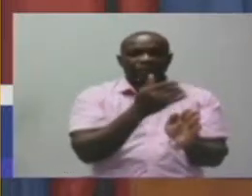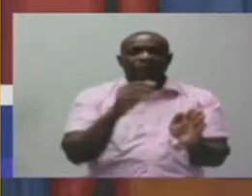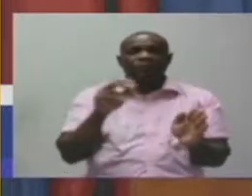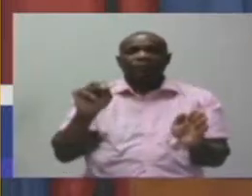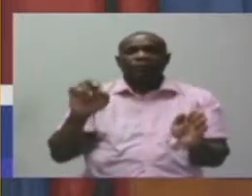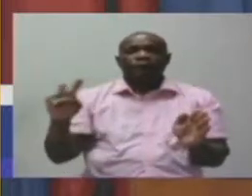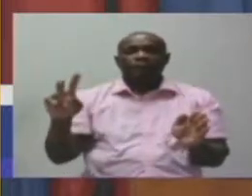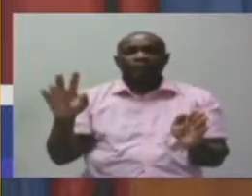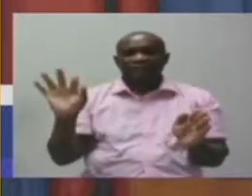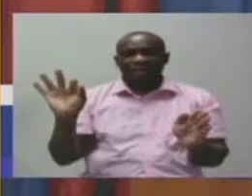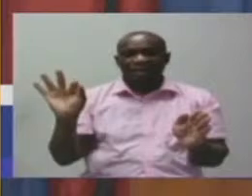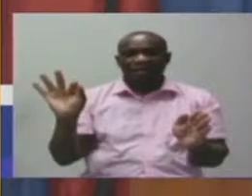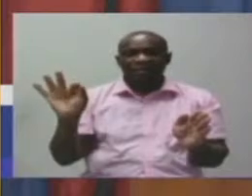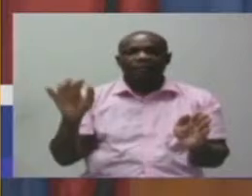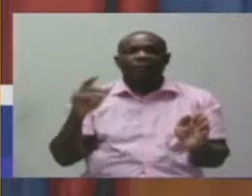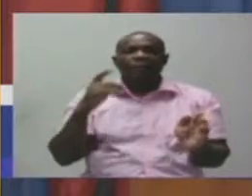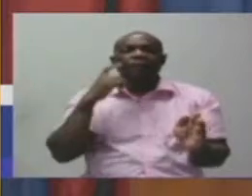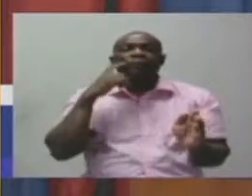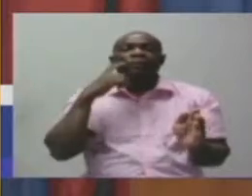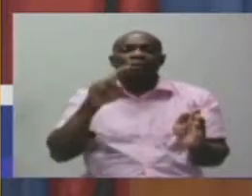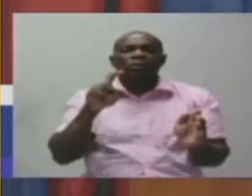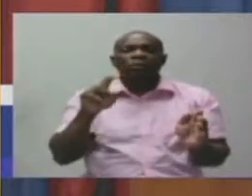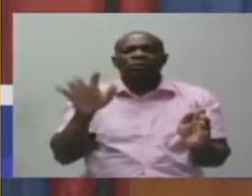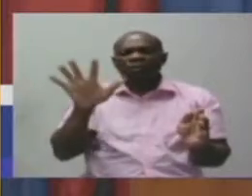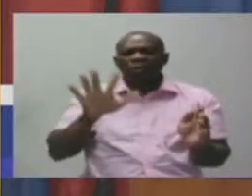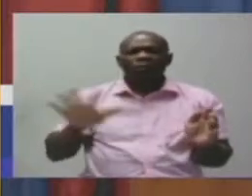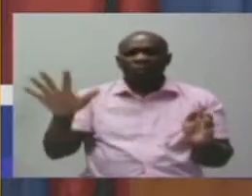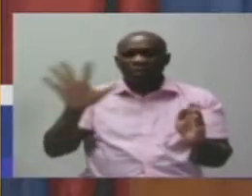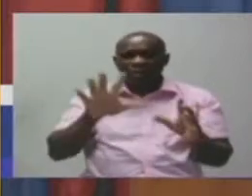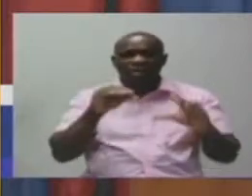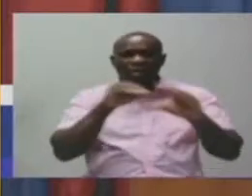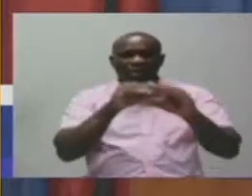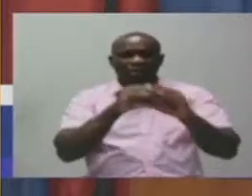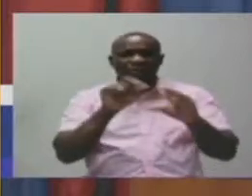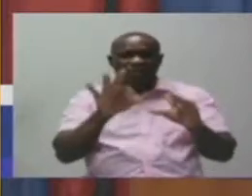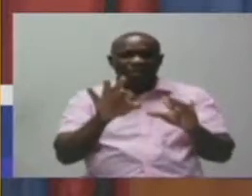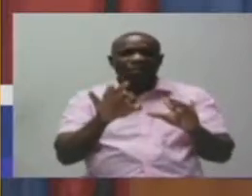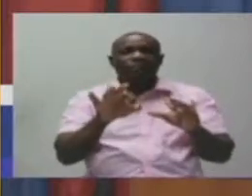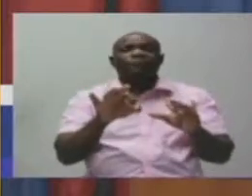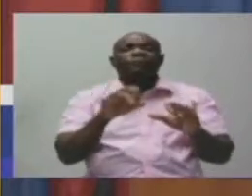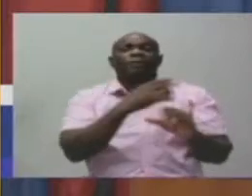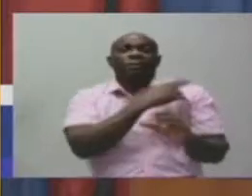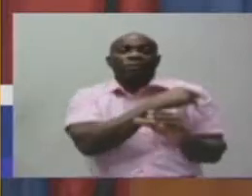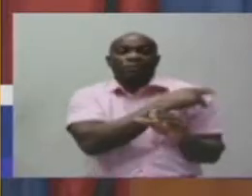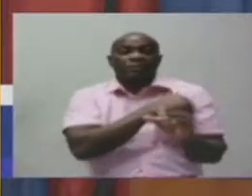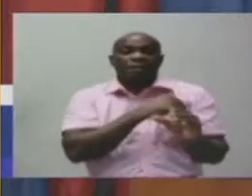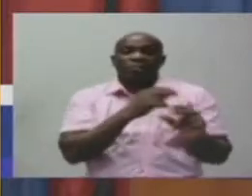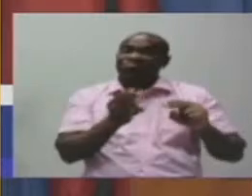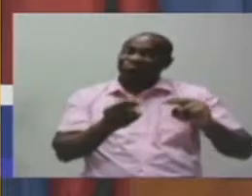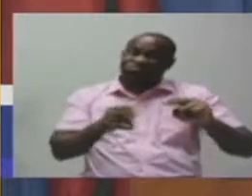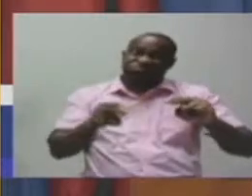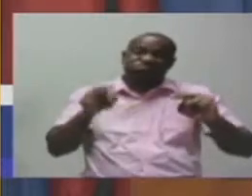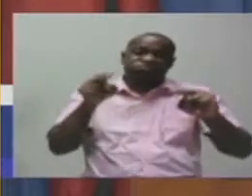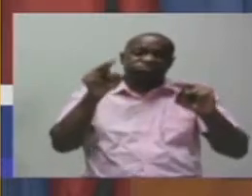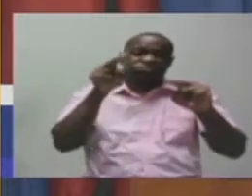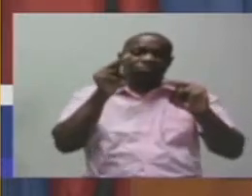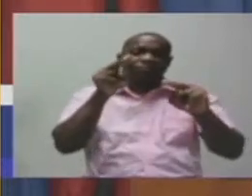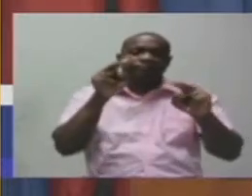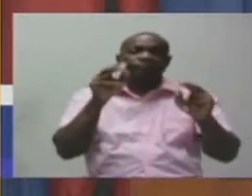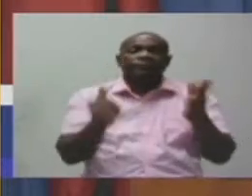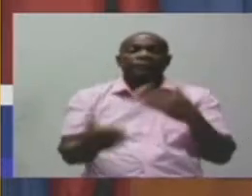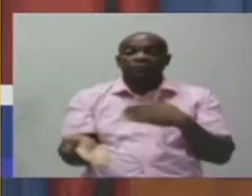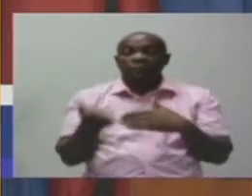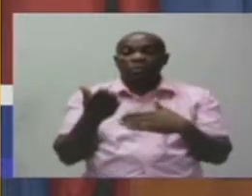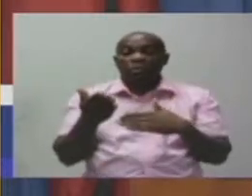occupancy level, and that is the overall occupancy, has increased significantly. And this morning, our overall occupancy